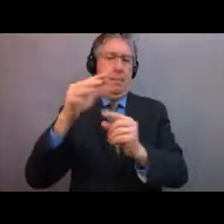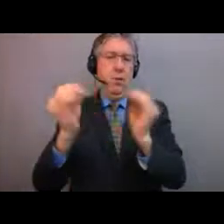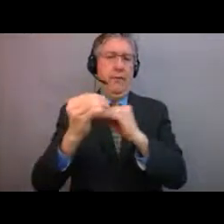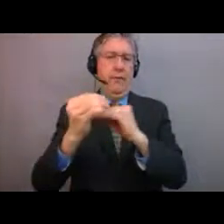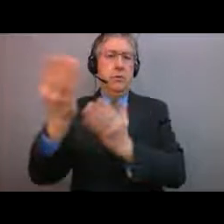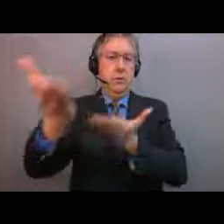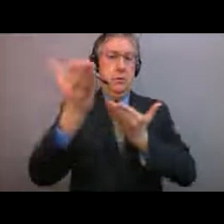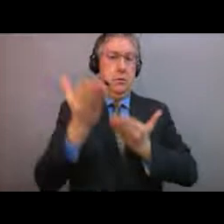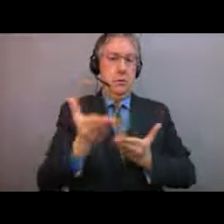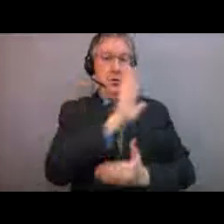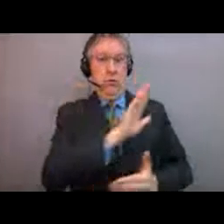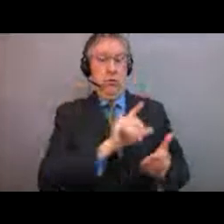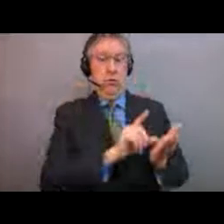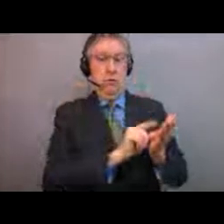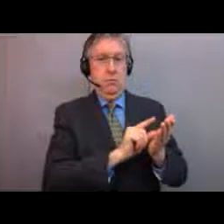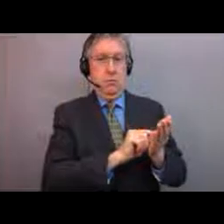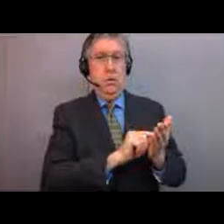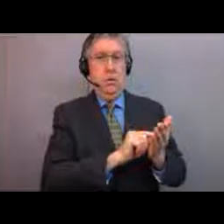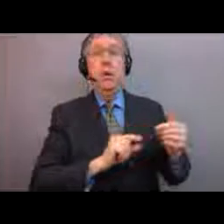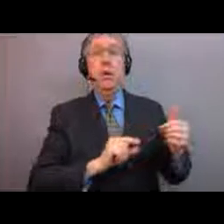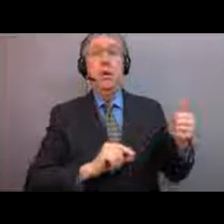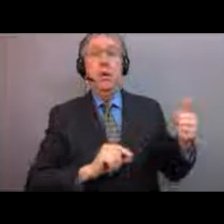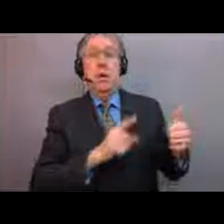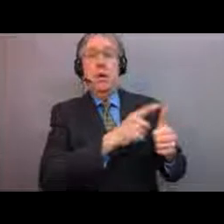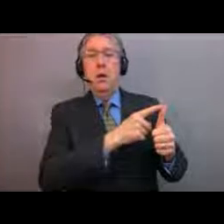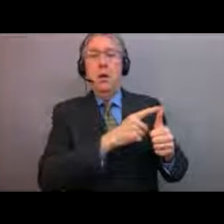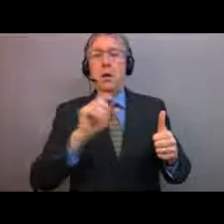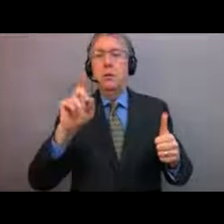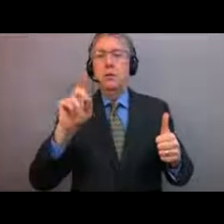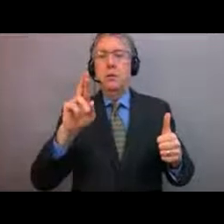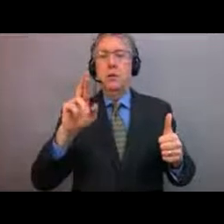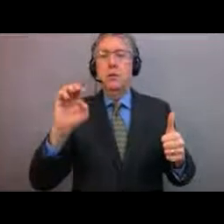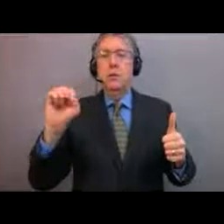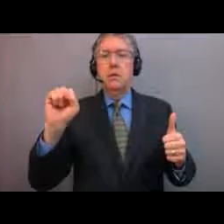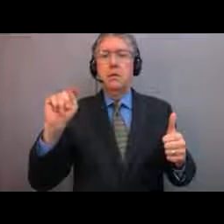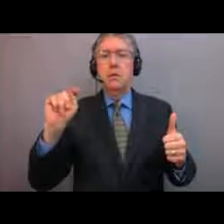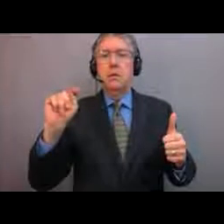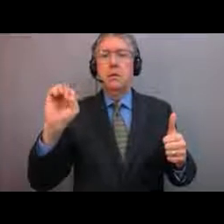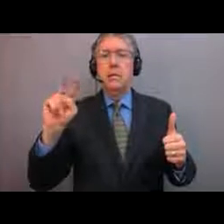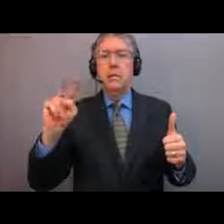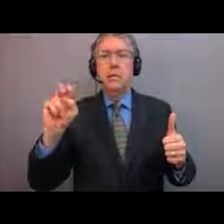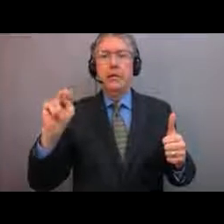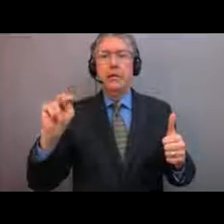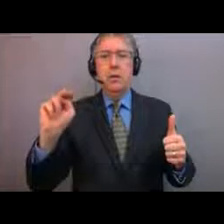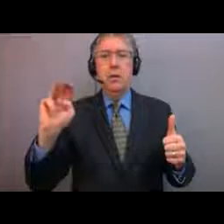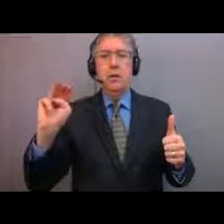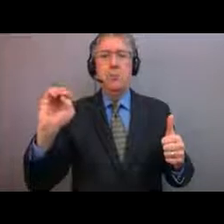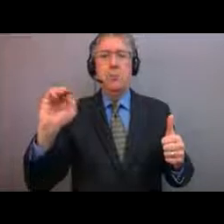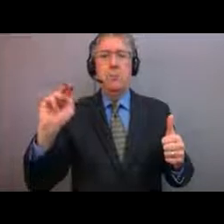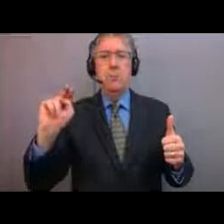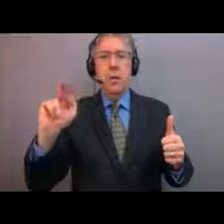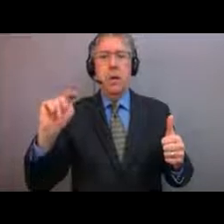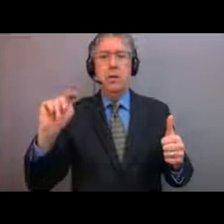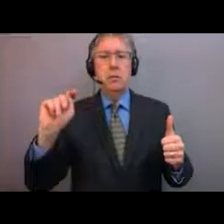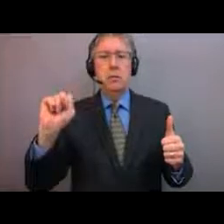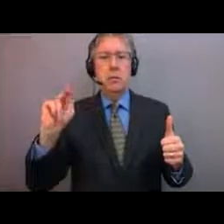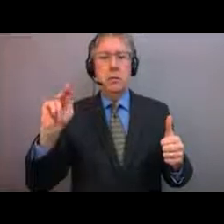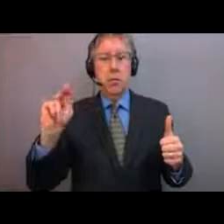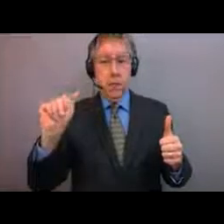listed author, Dr. Stephen Monska. In addition to Steve, there are